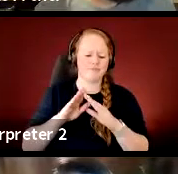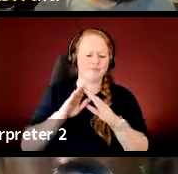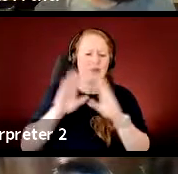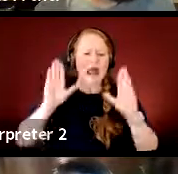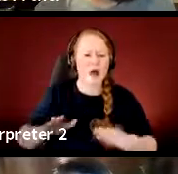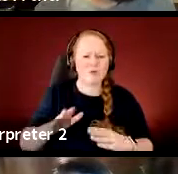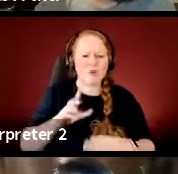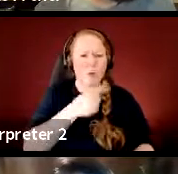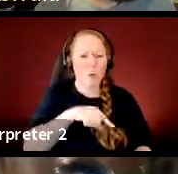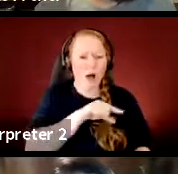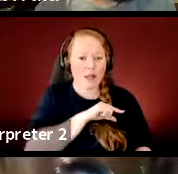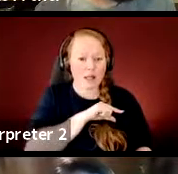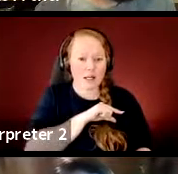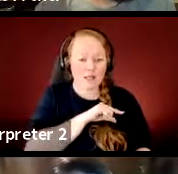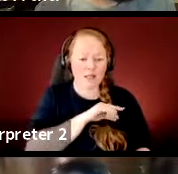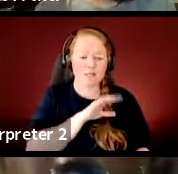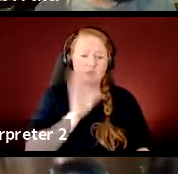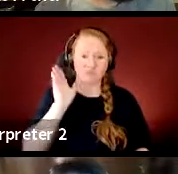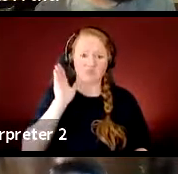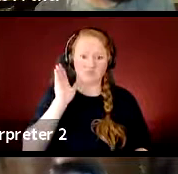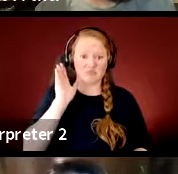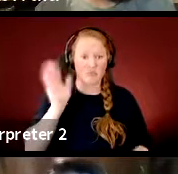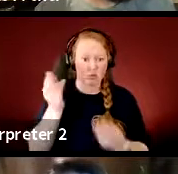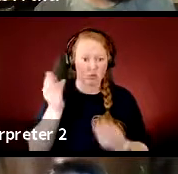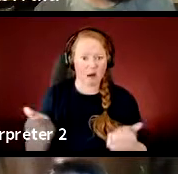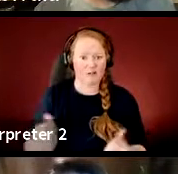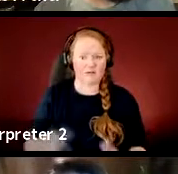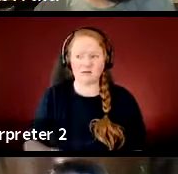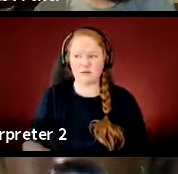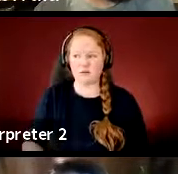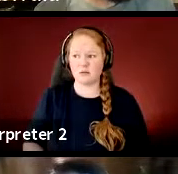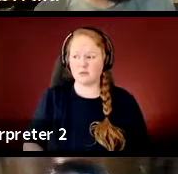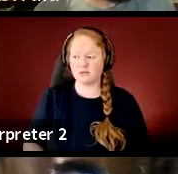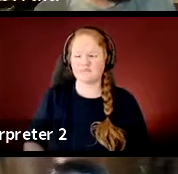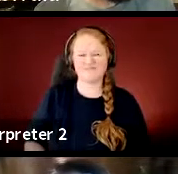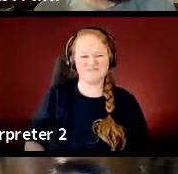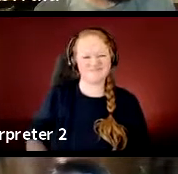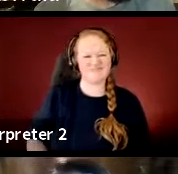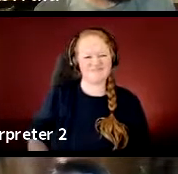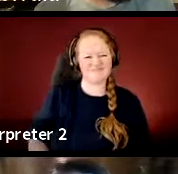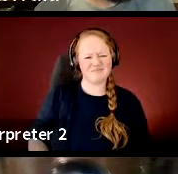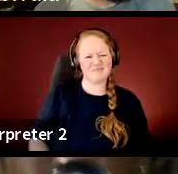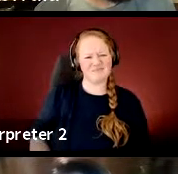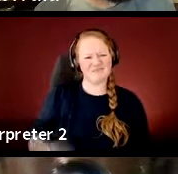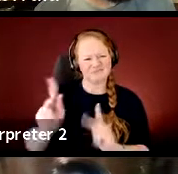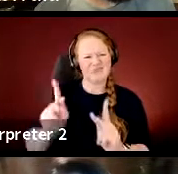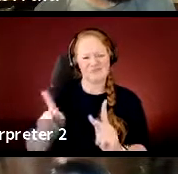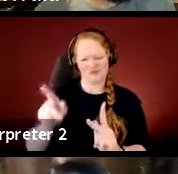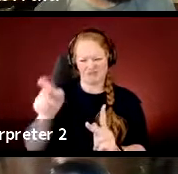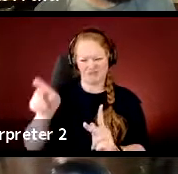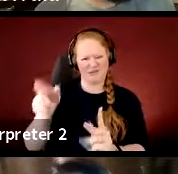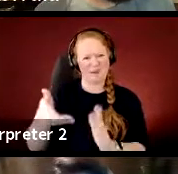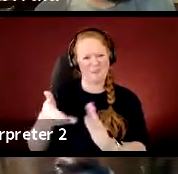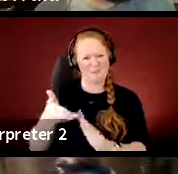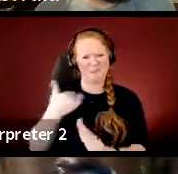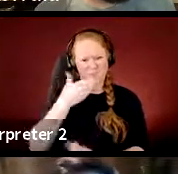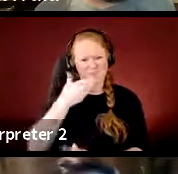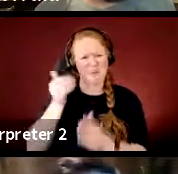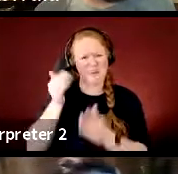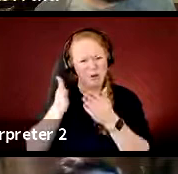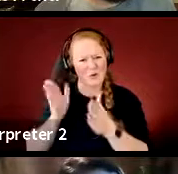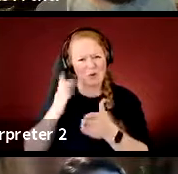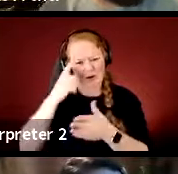will be solved. People just need better ways of producing income.